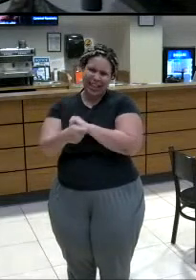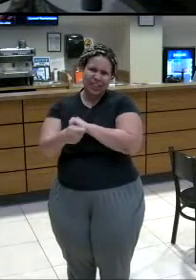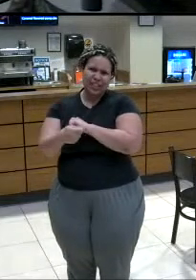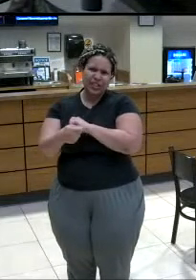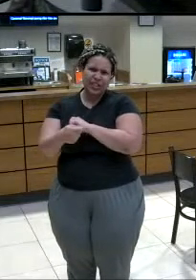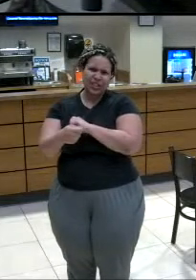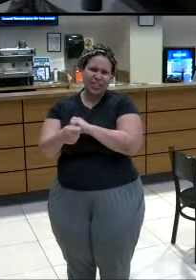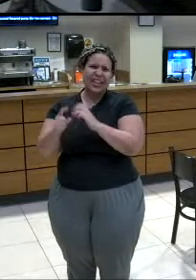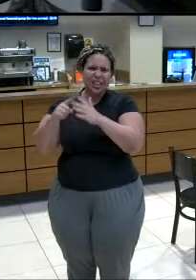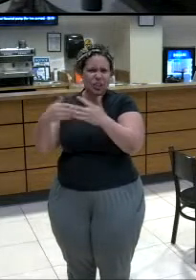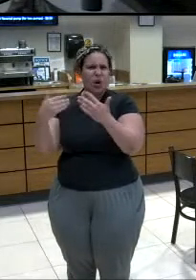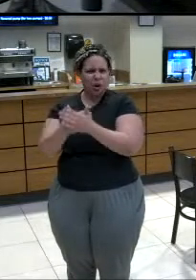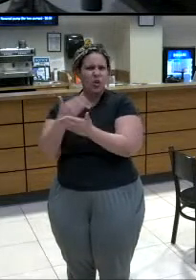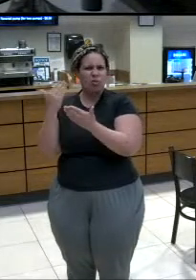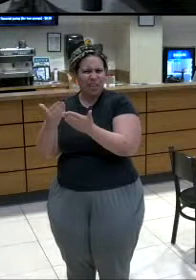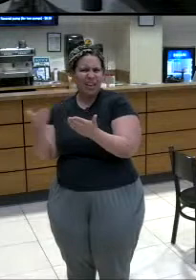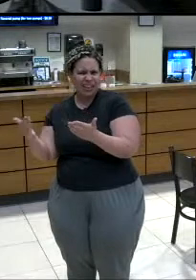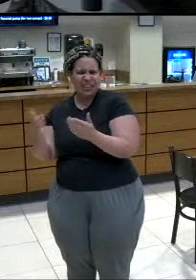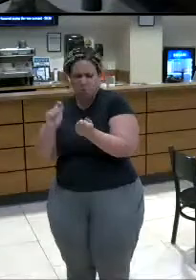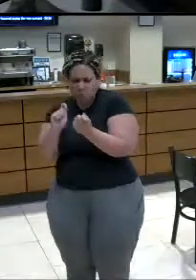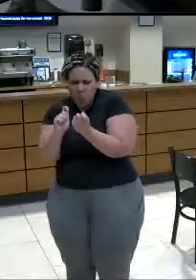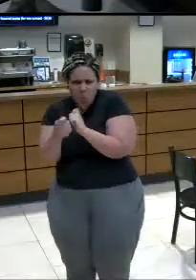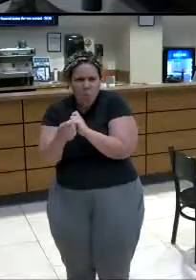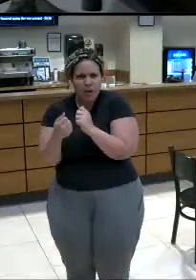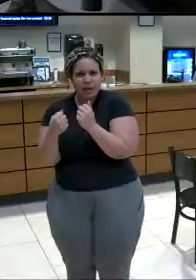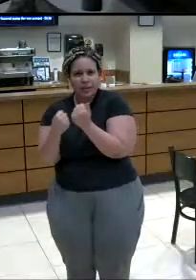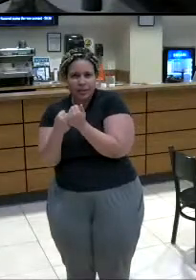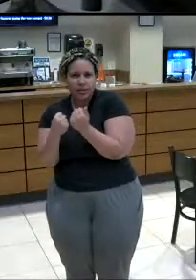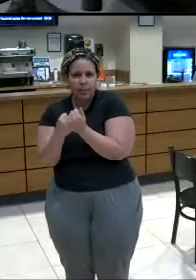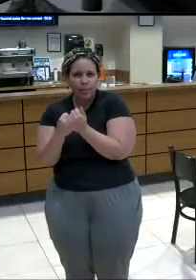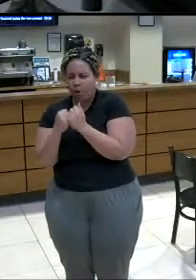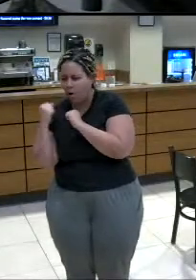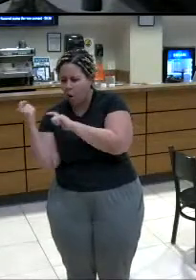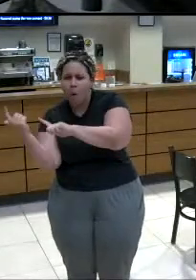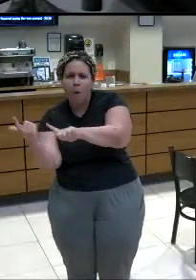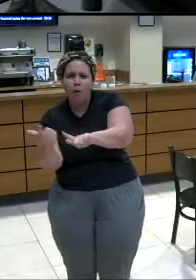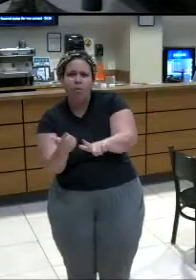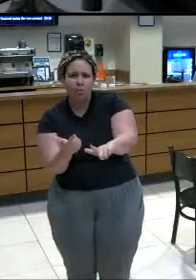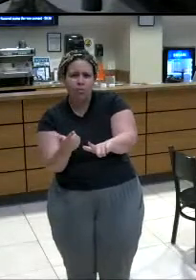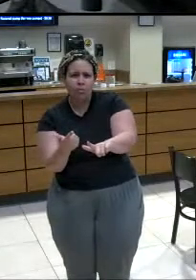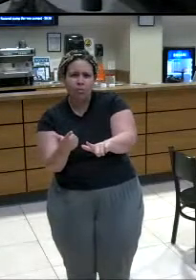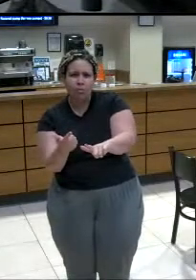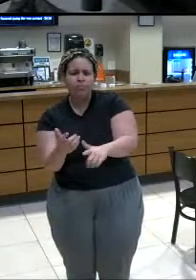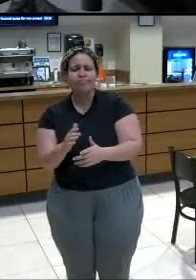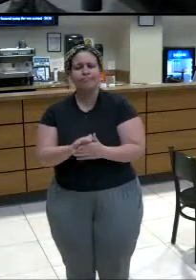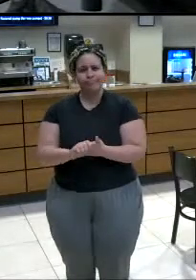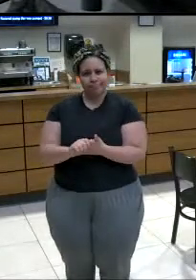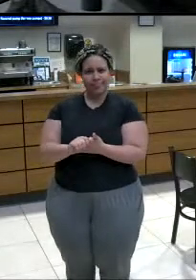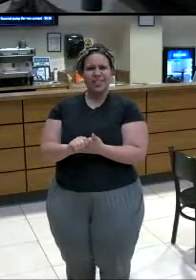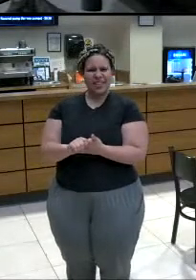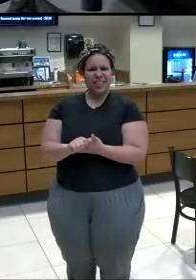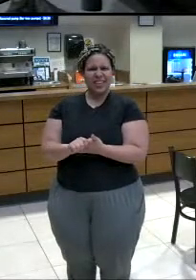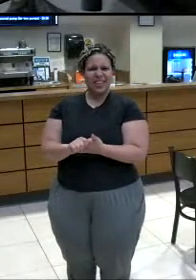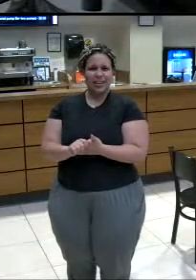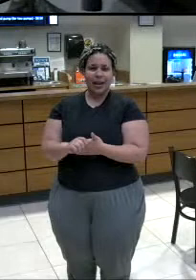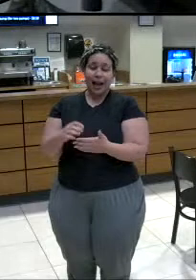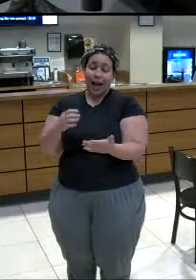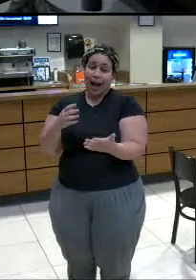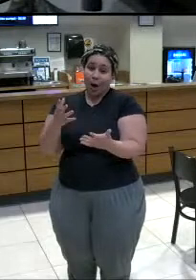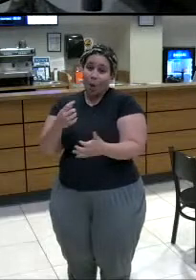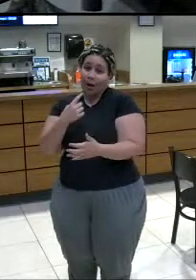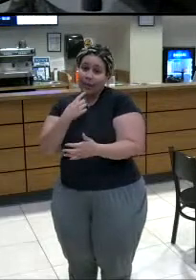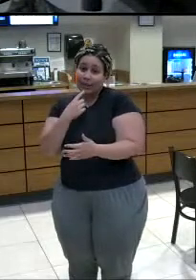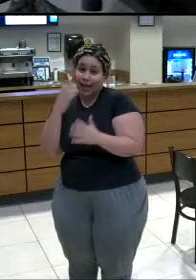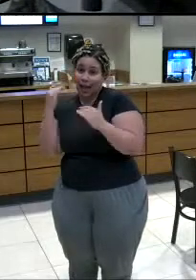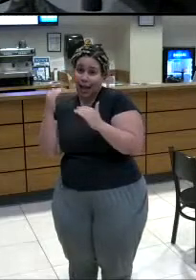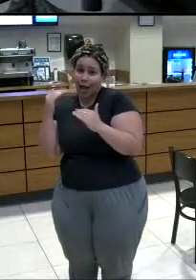the adjustments to support everybody. And then I was gonna say, I hope that the rest of